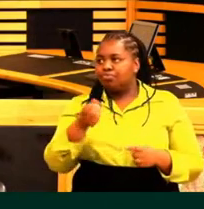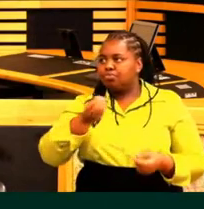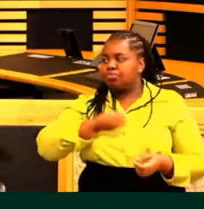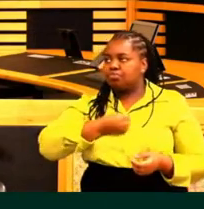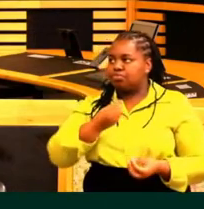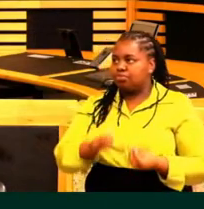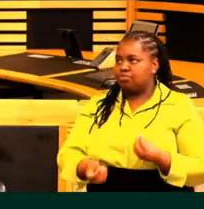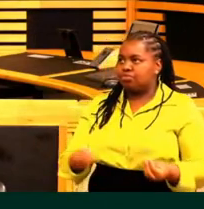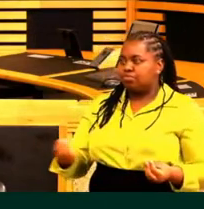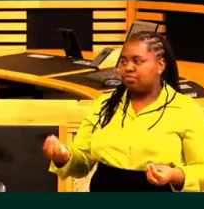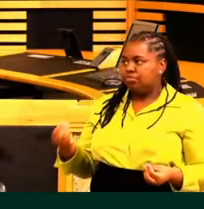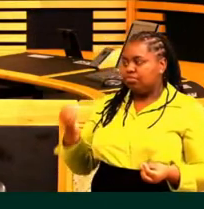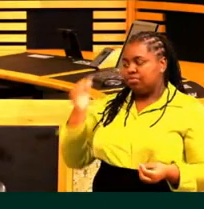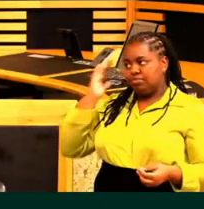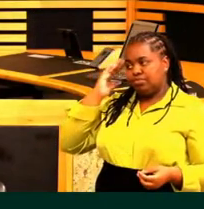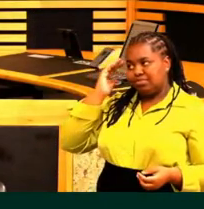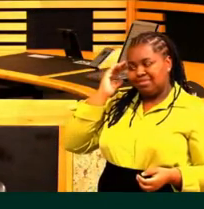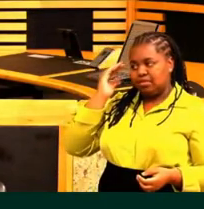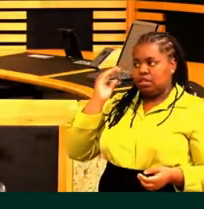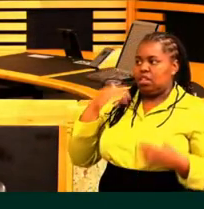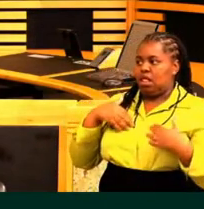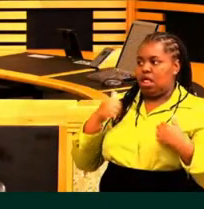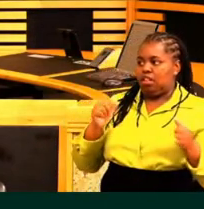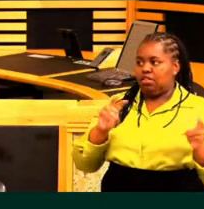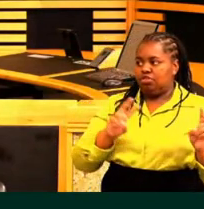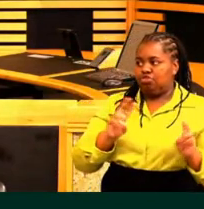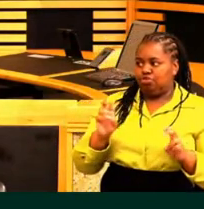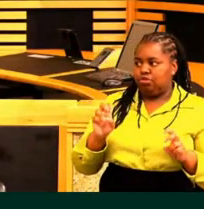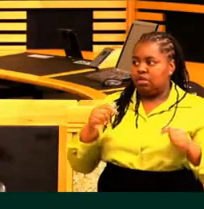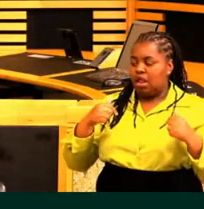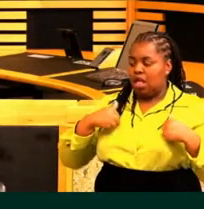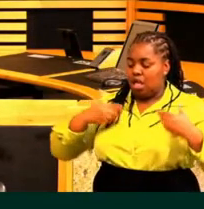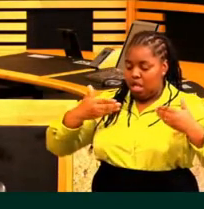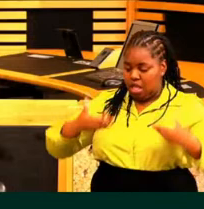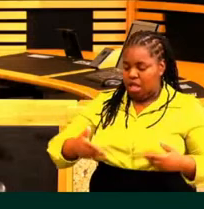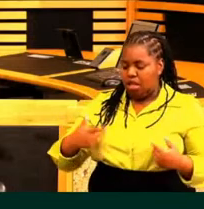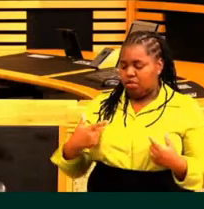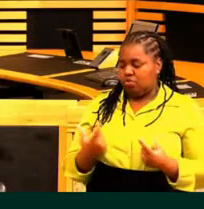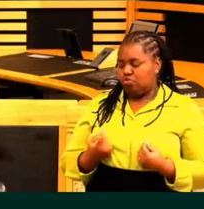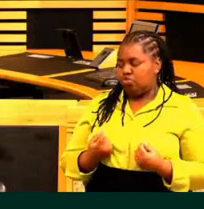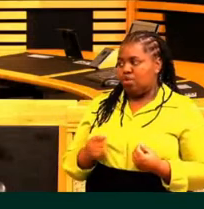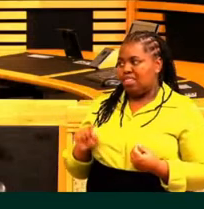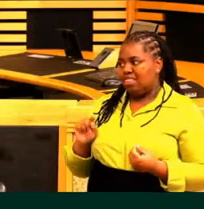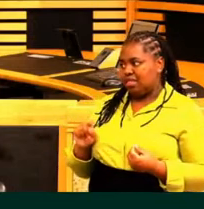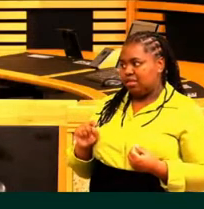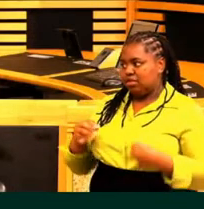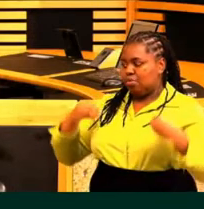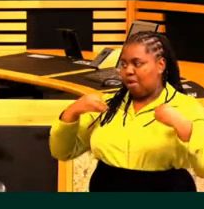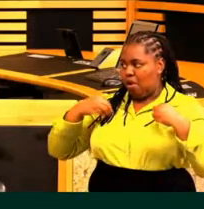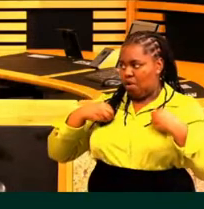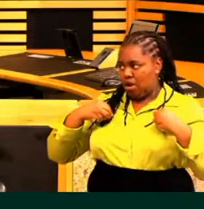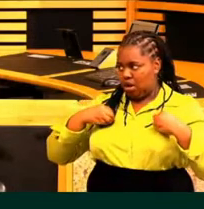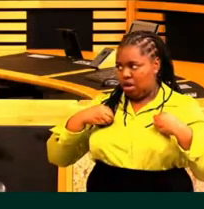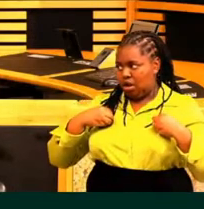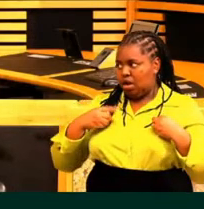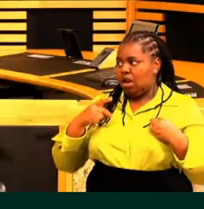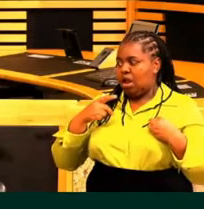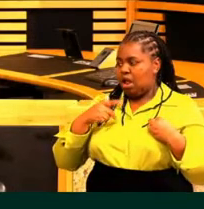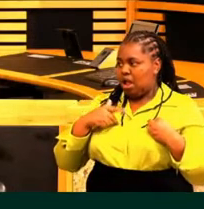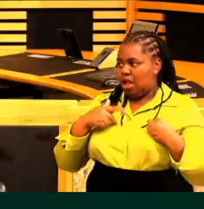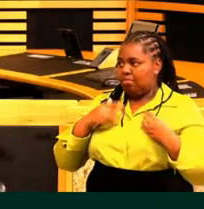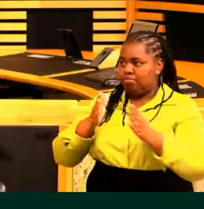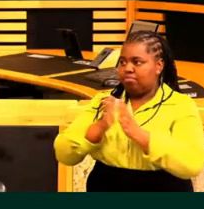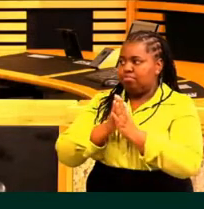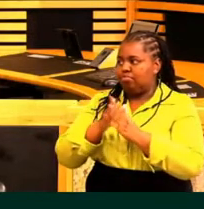experiencing mental health issues I am doing this as on my own and I am currently